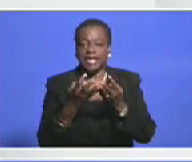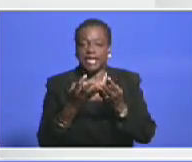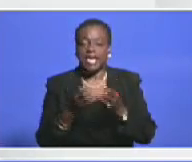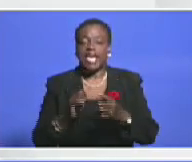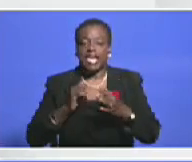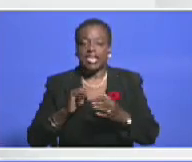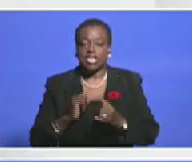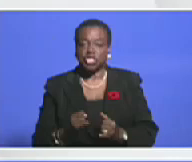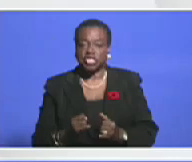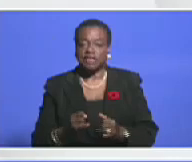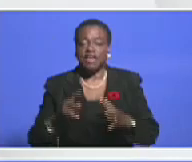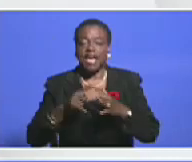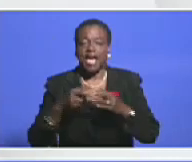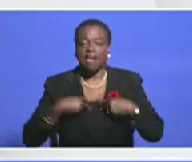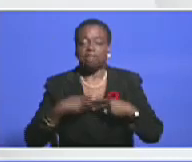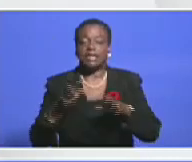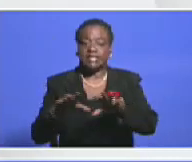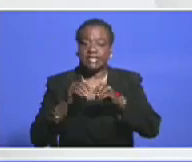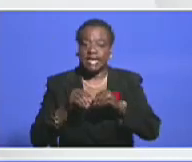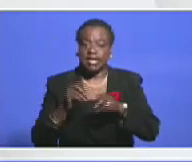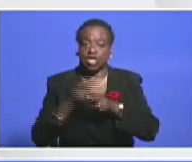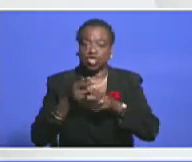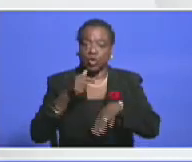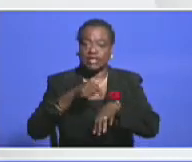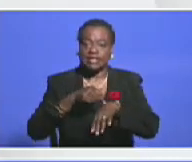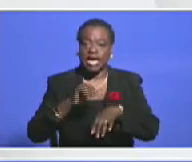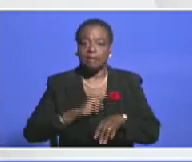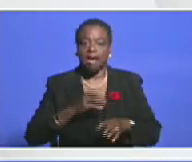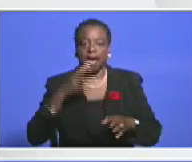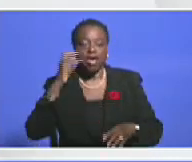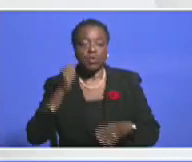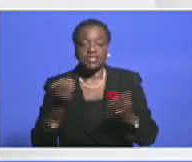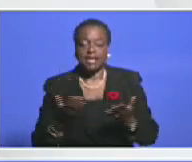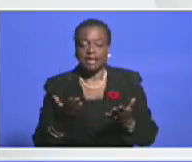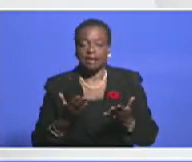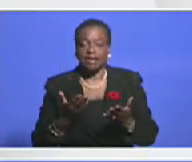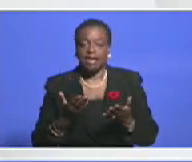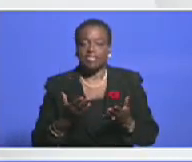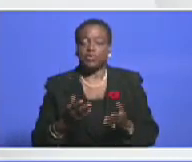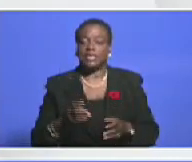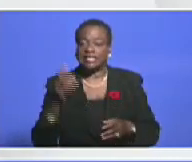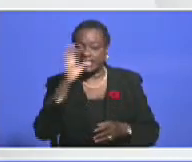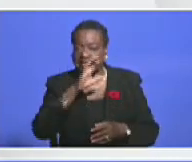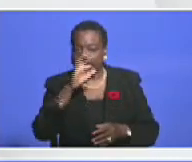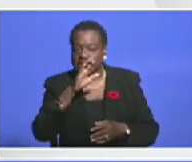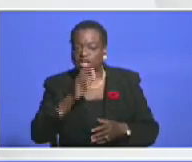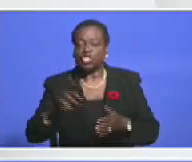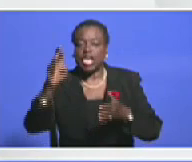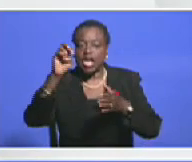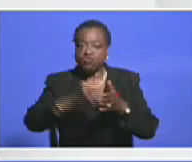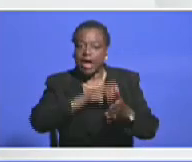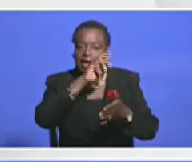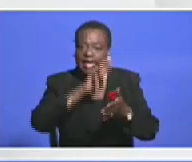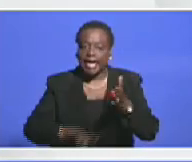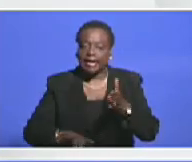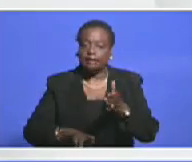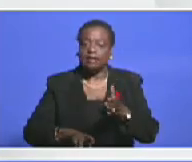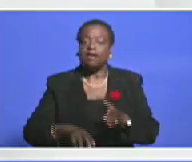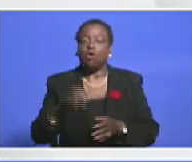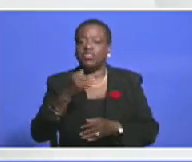initiatives have been taken in the short period of time that I've been here that will seek to eradicate many of the issues with which they were